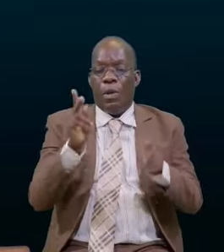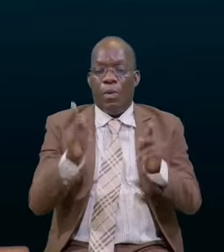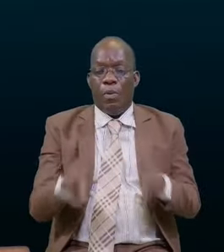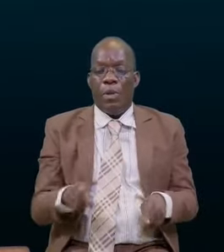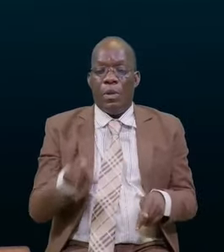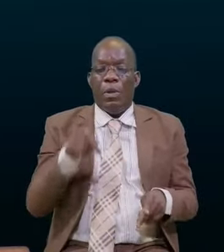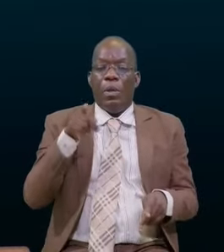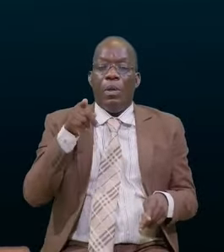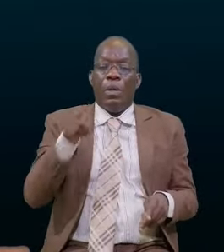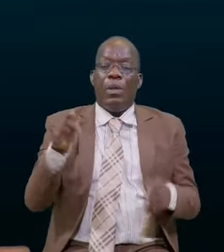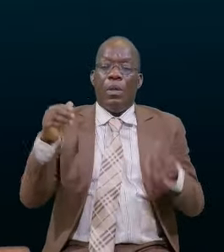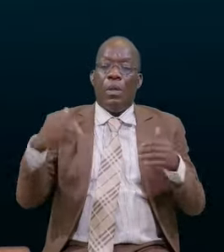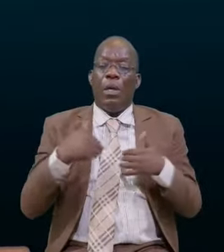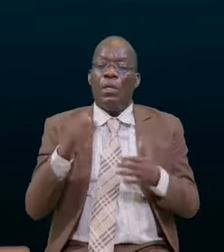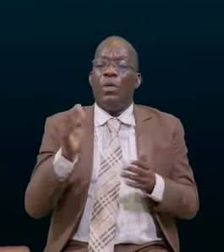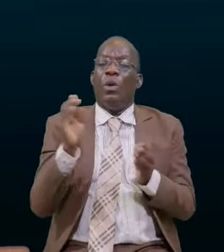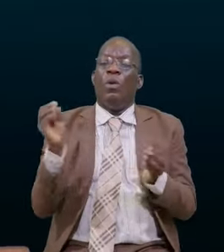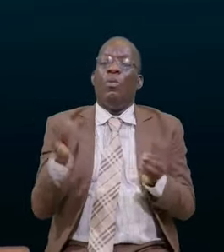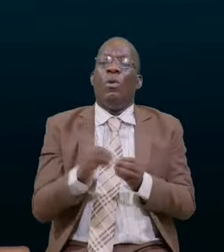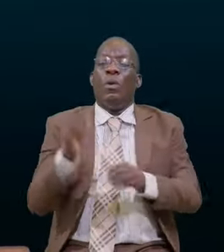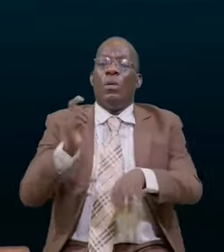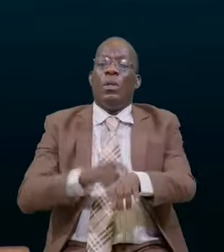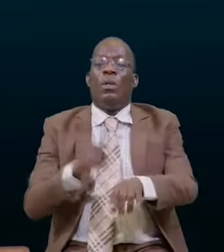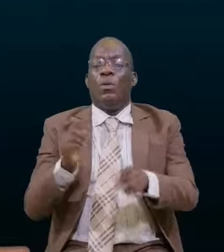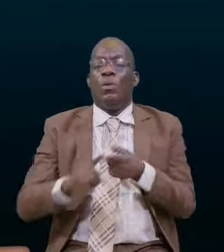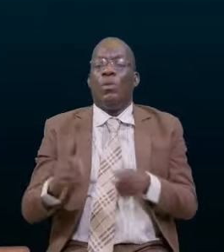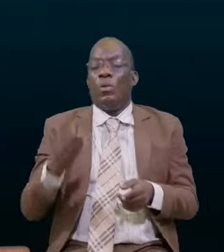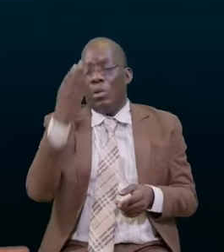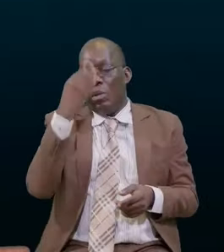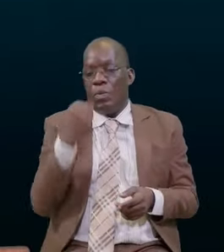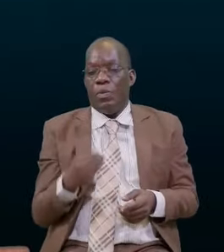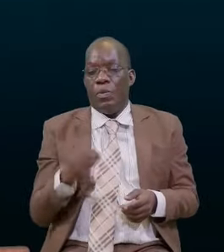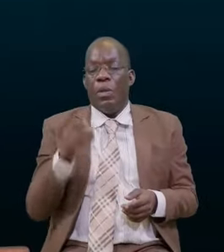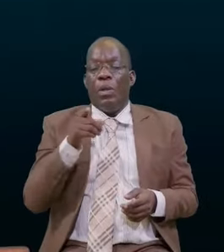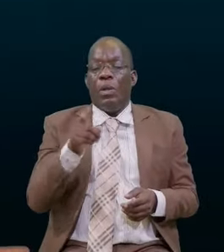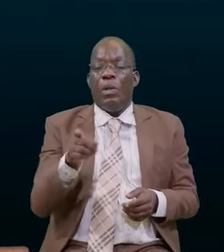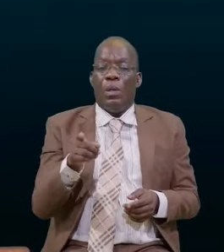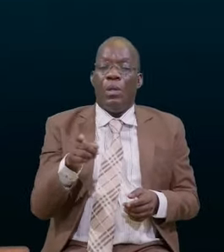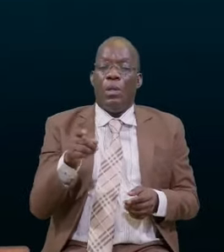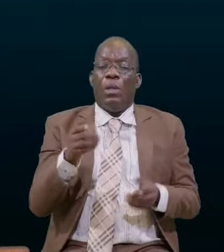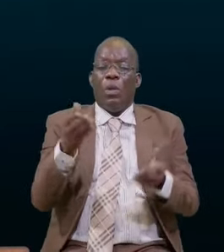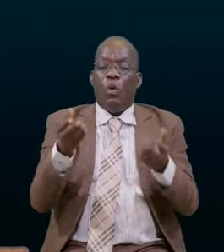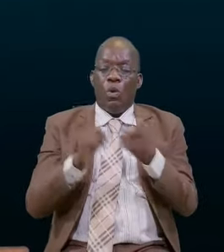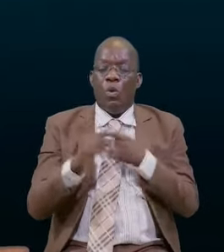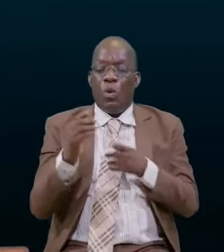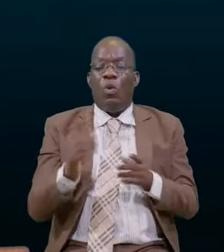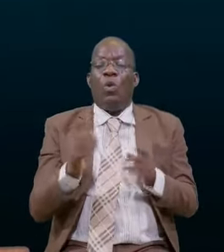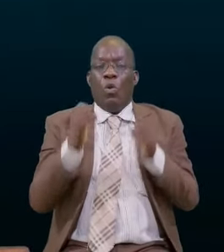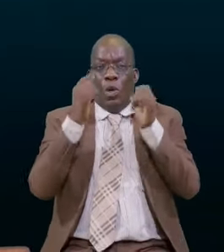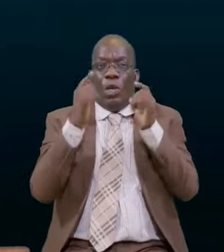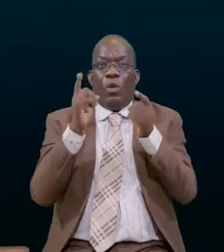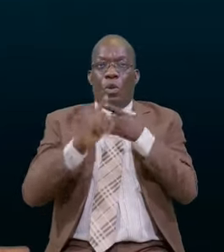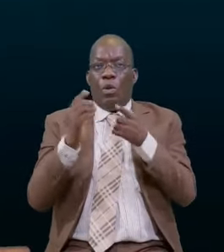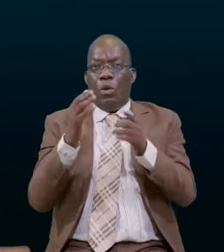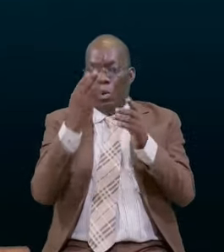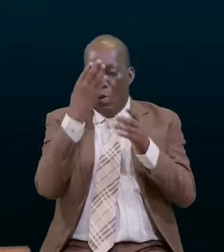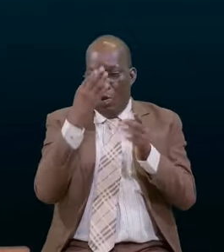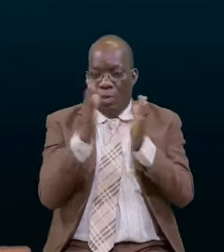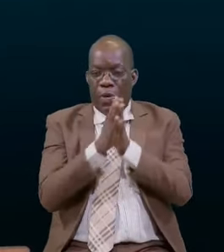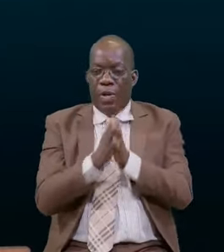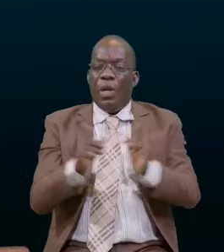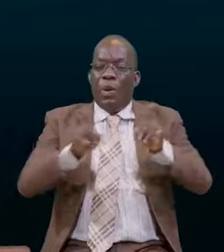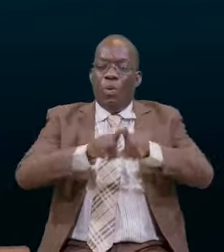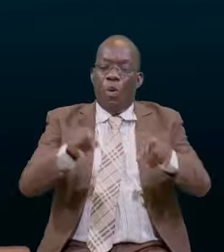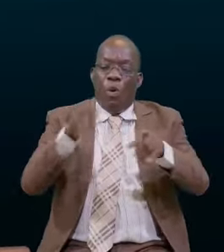sleep say when he ought to wake up he said a little more sleep the time you to wake up to have the word of God study to